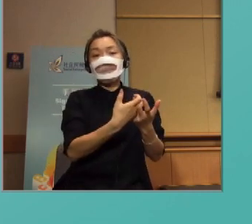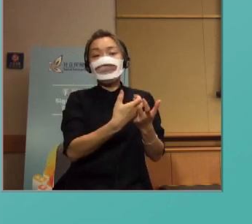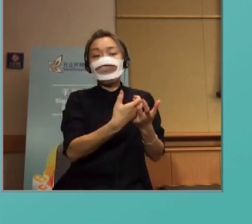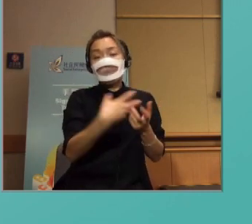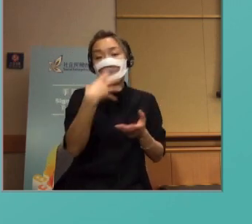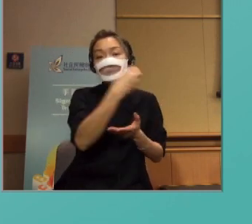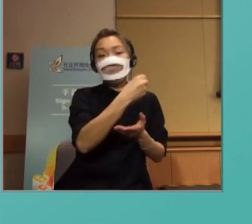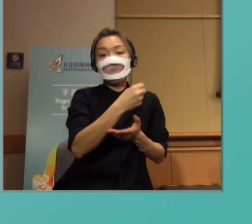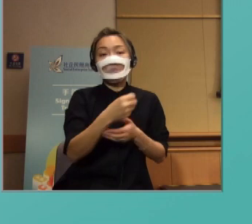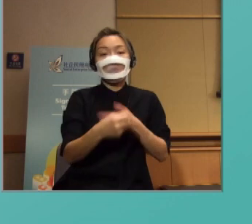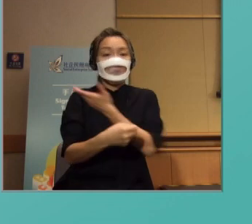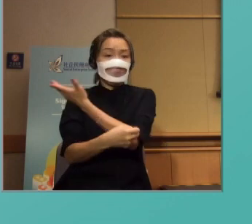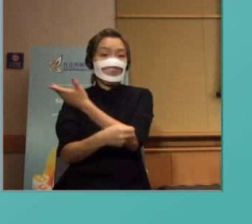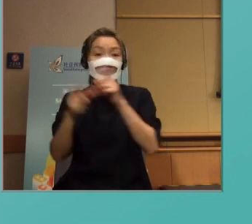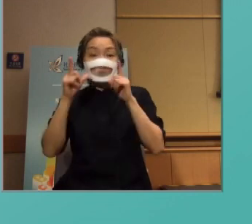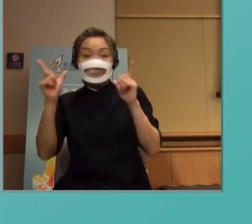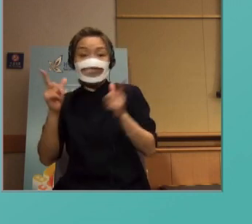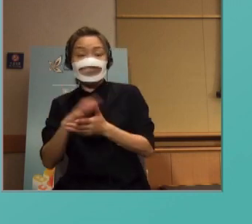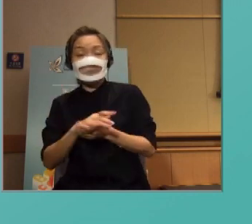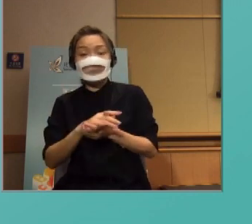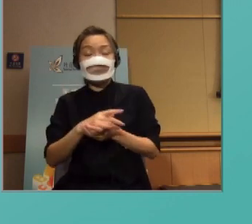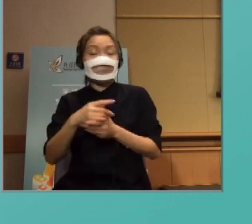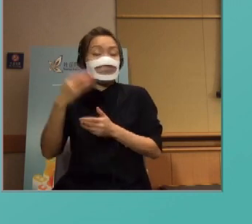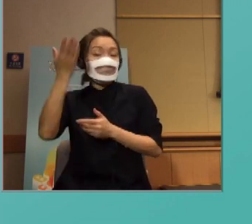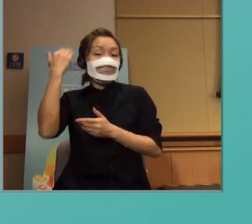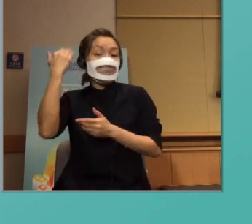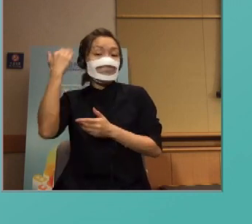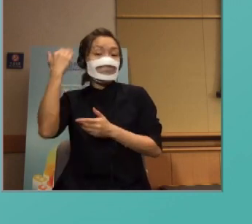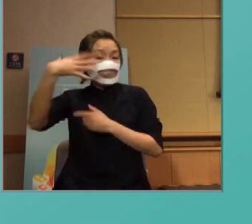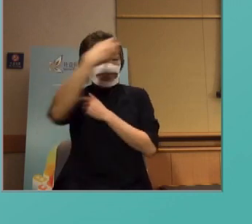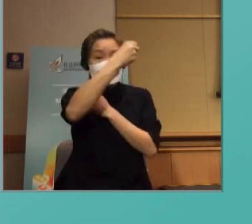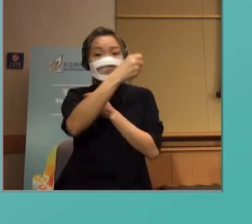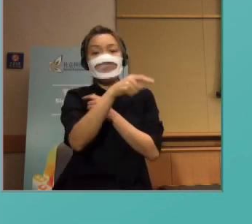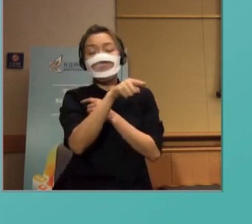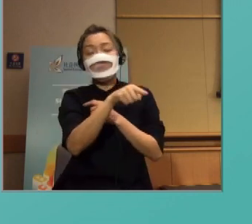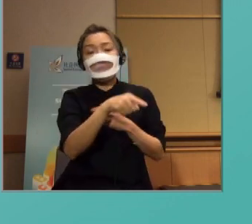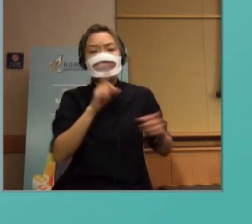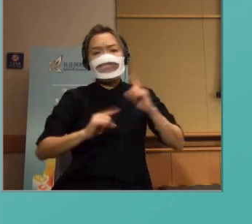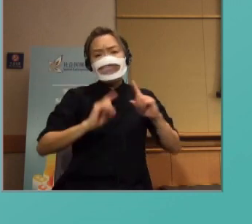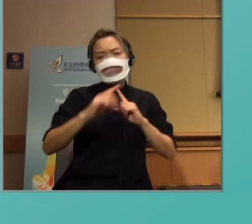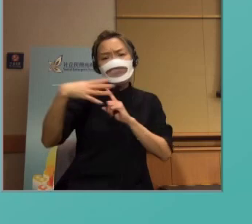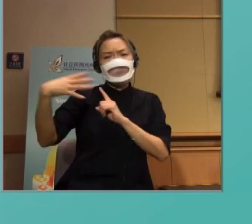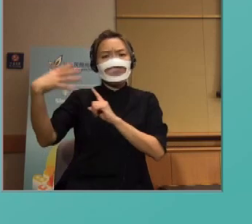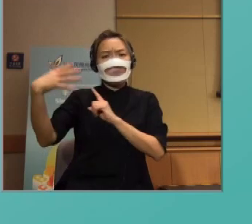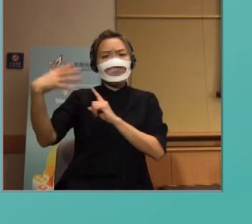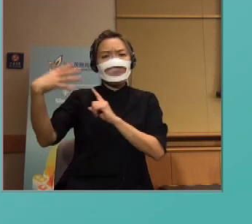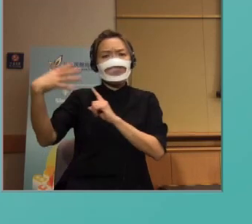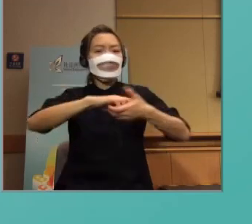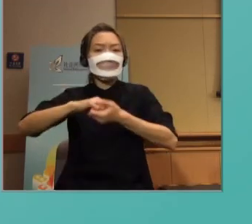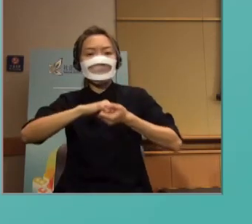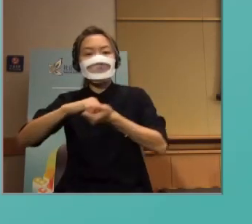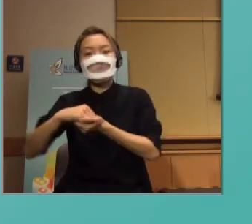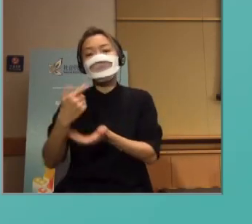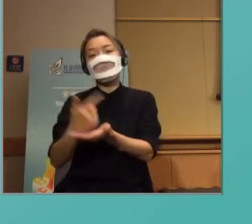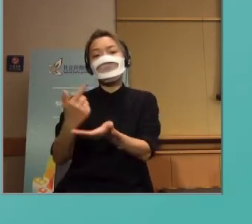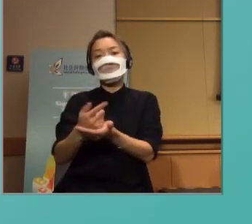have one without the other. And we can't have true digital freedom without true digital property rights. Thank you. That's truly wonderful, Yat